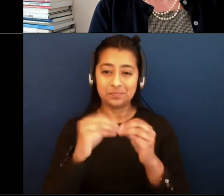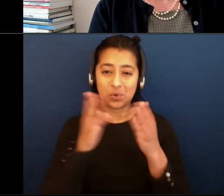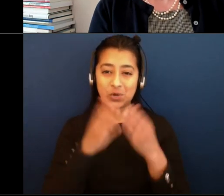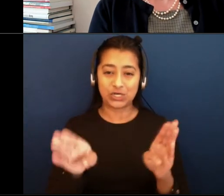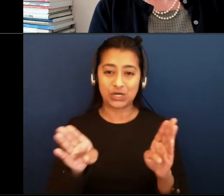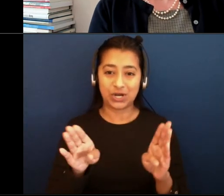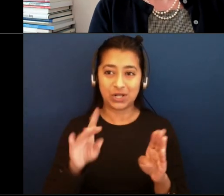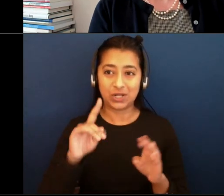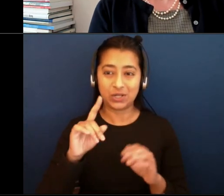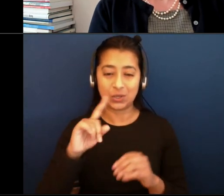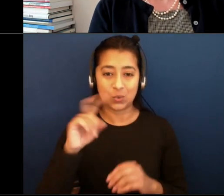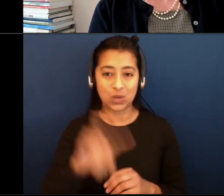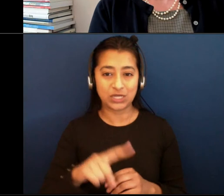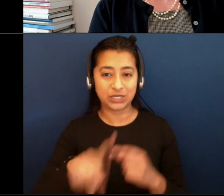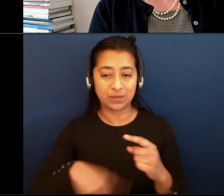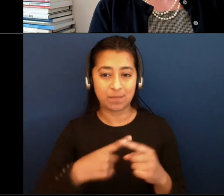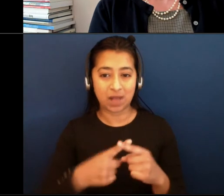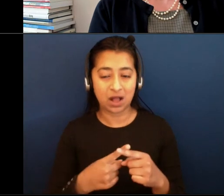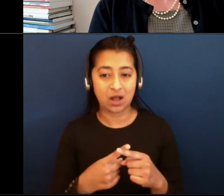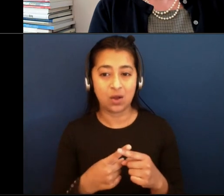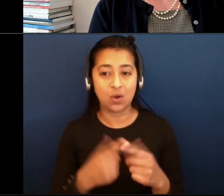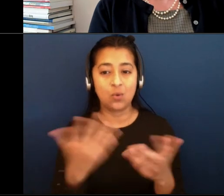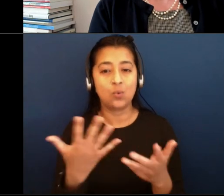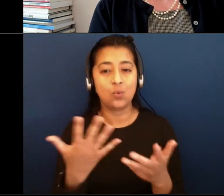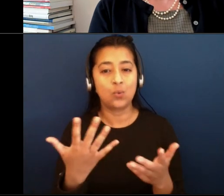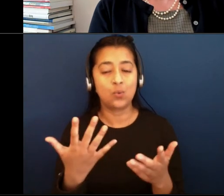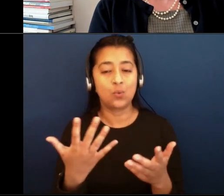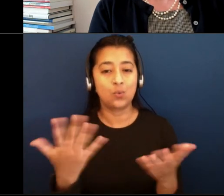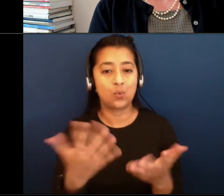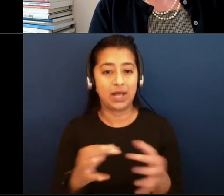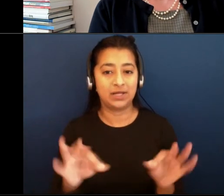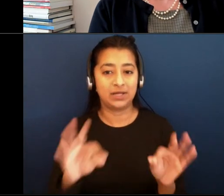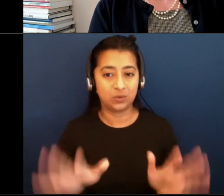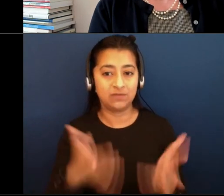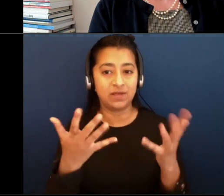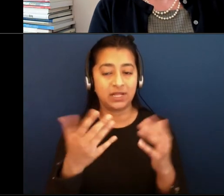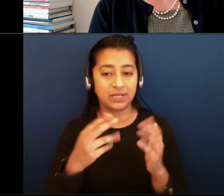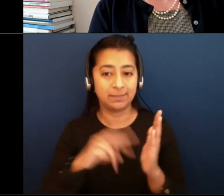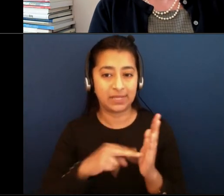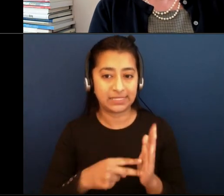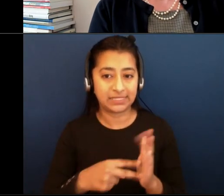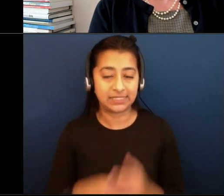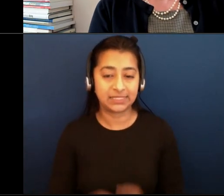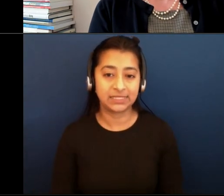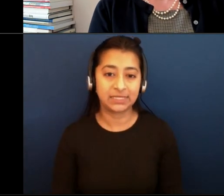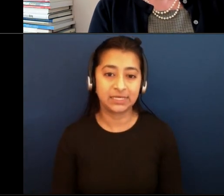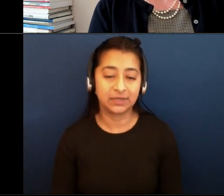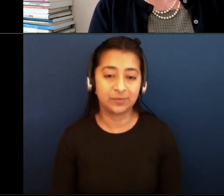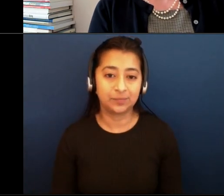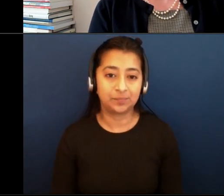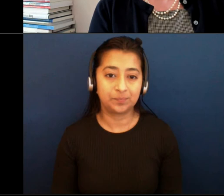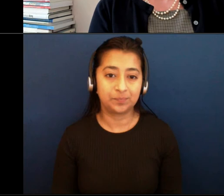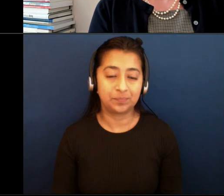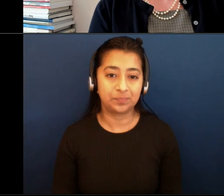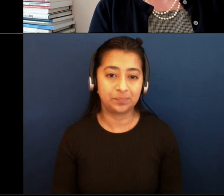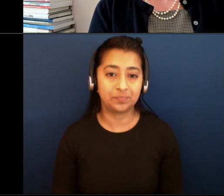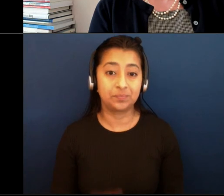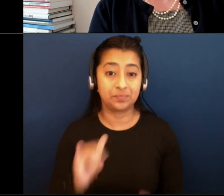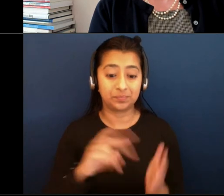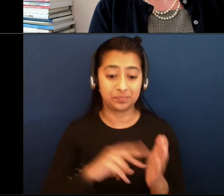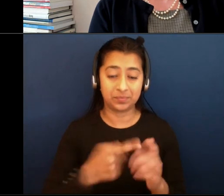about what it means, what language revitalization means, saying, you know, that the definition by Hinton